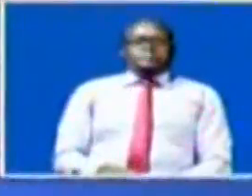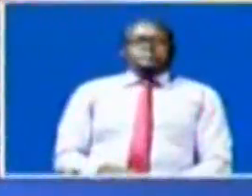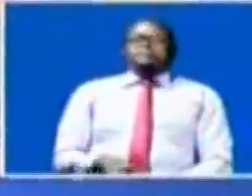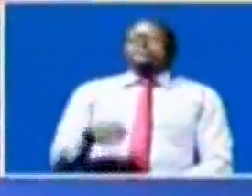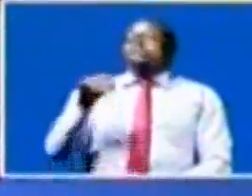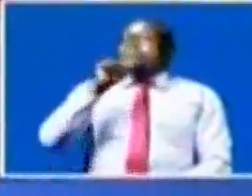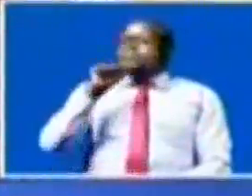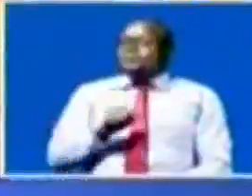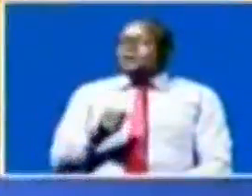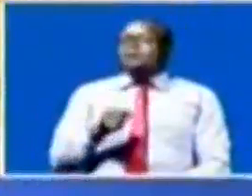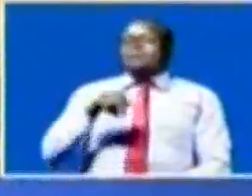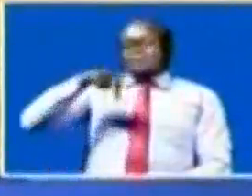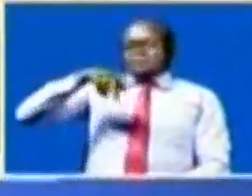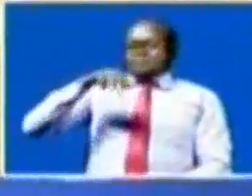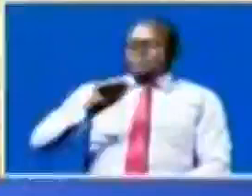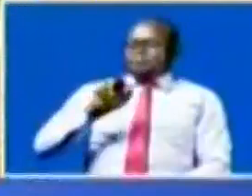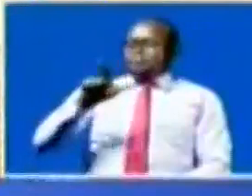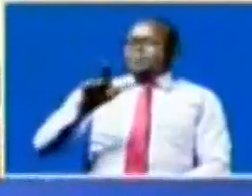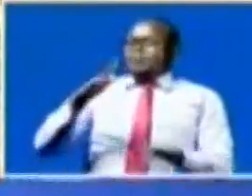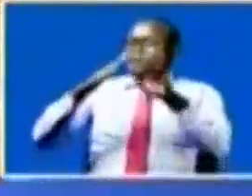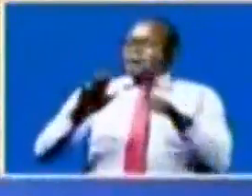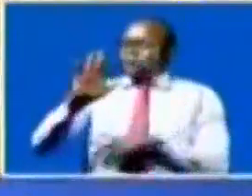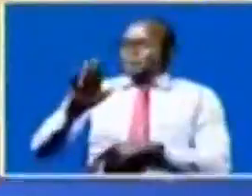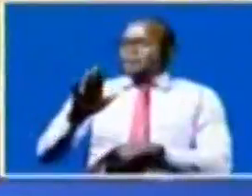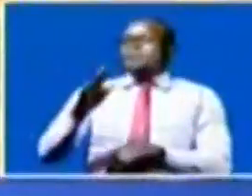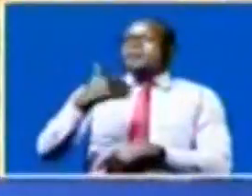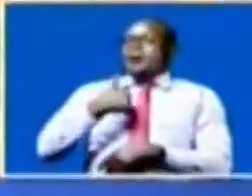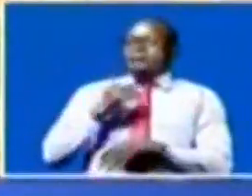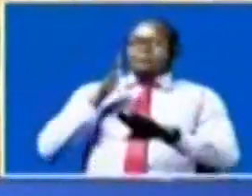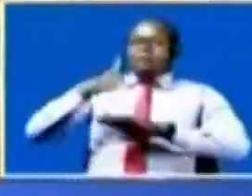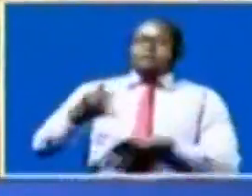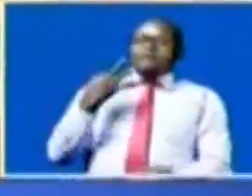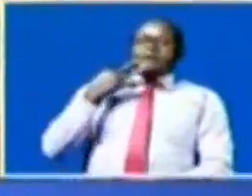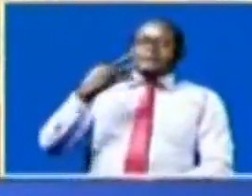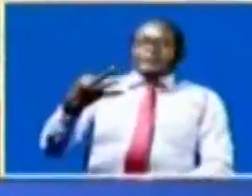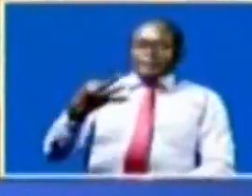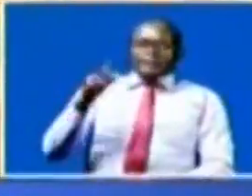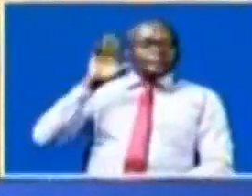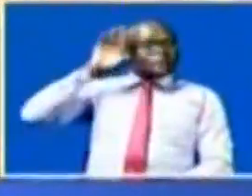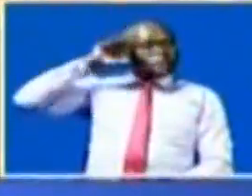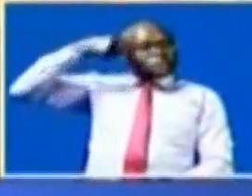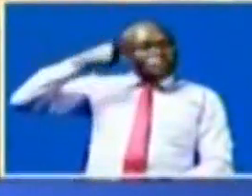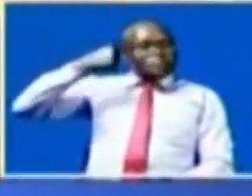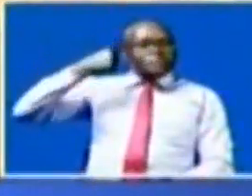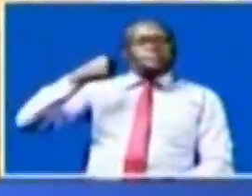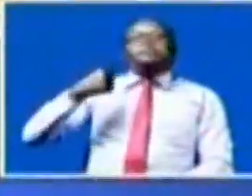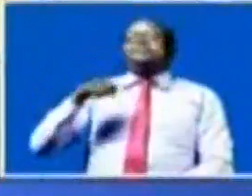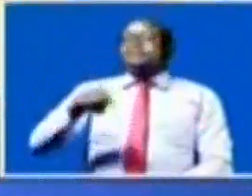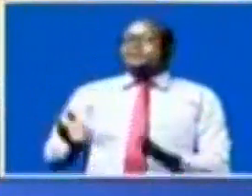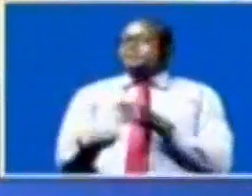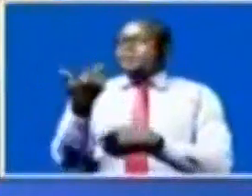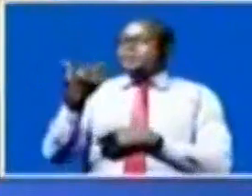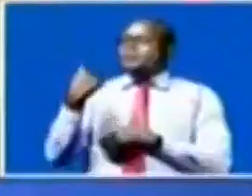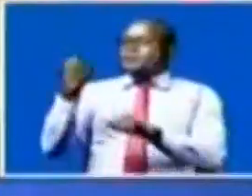This is Mzee Paul Nagisekie homestead, and here there are more than 300 dopa sheep, and this morning Mzee Paul